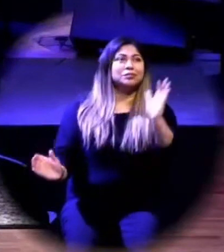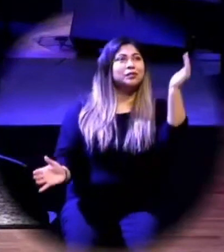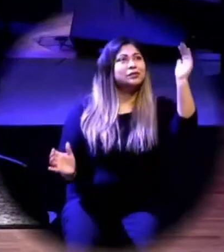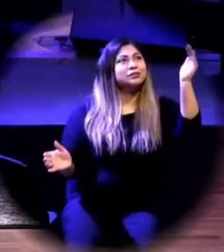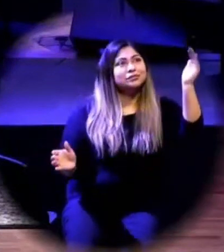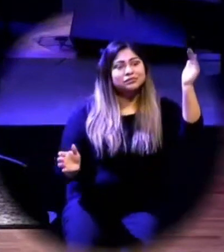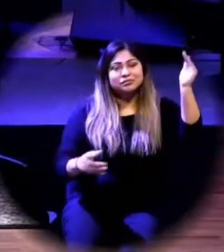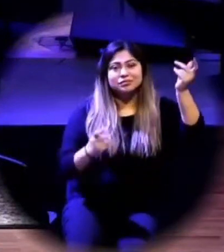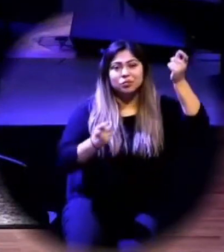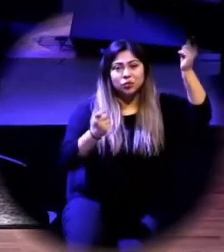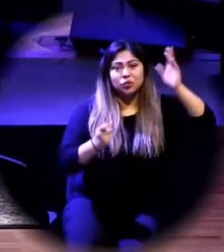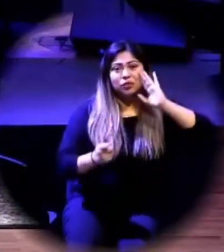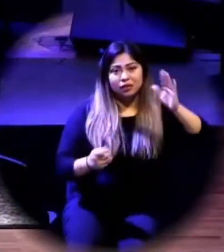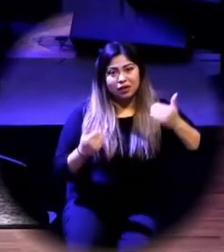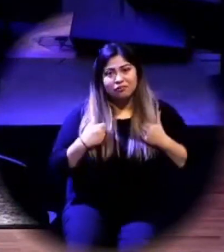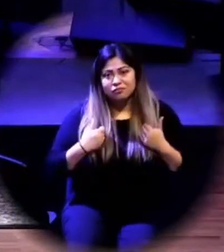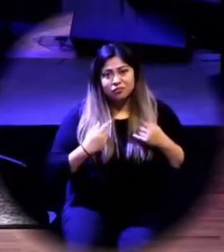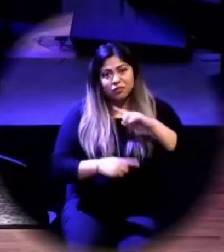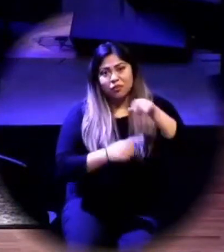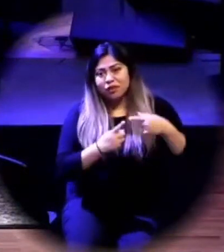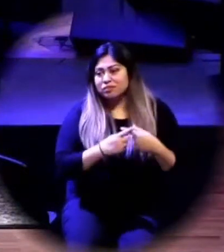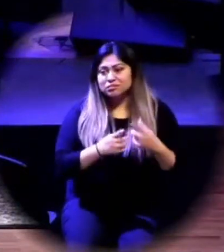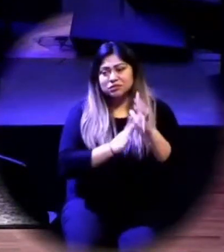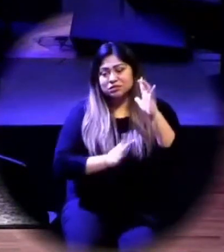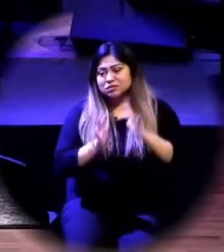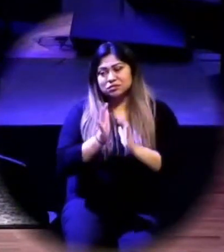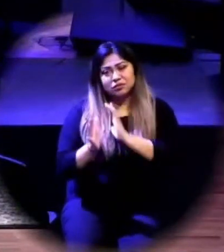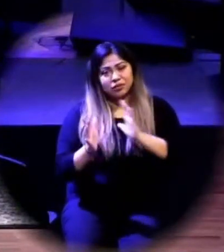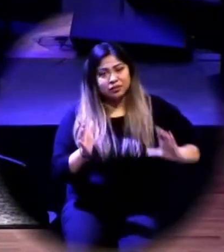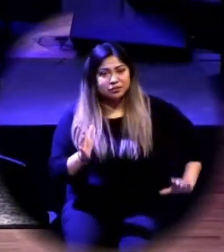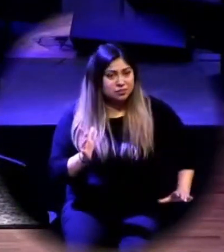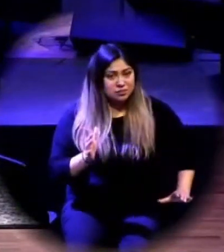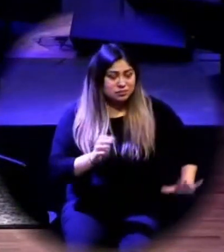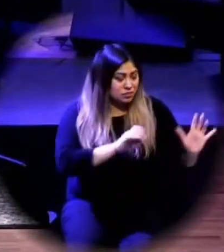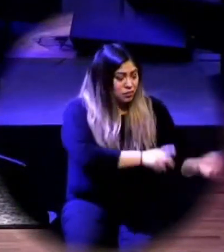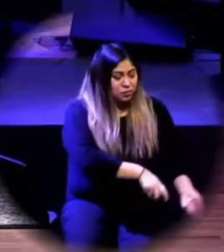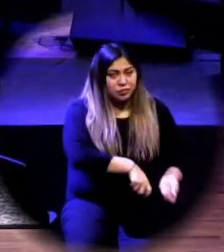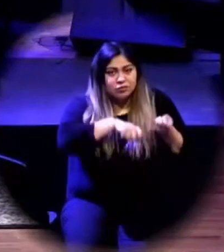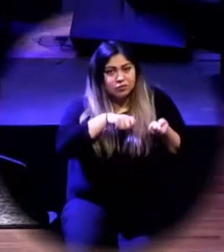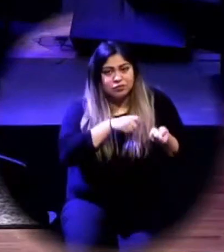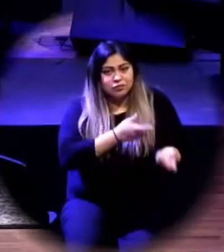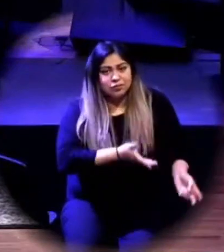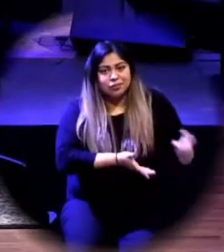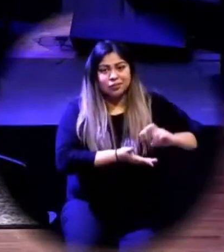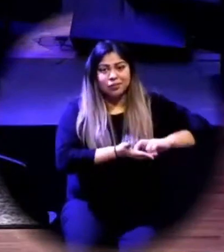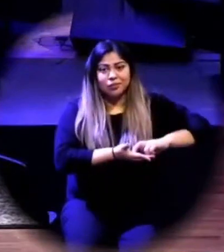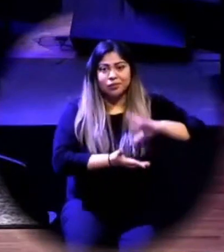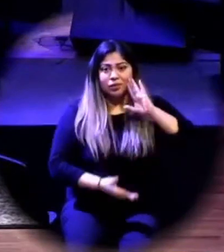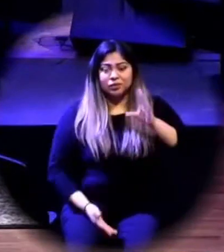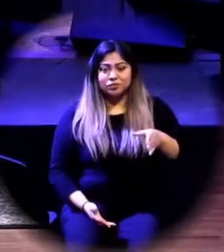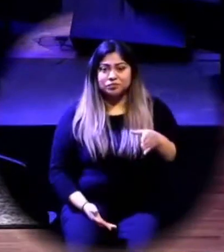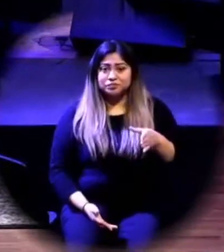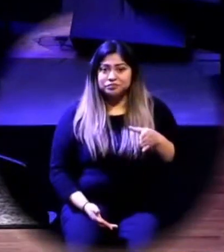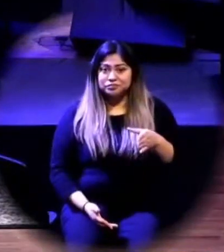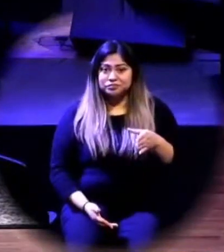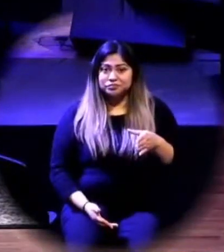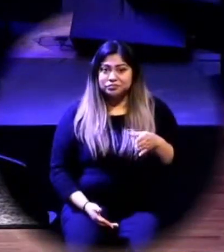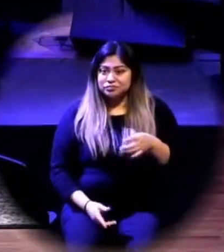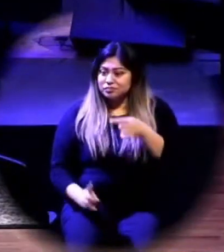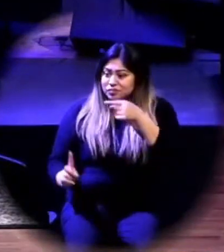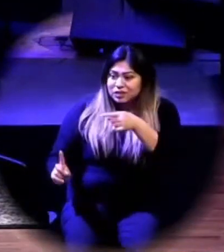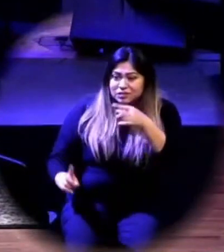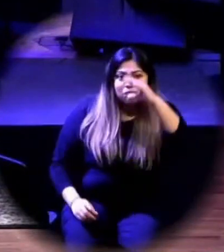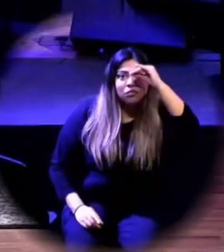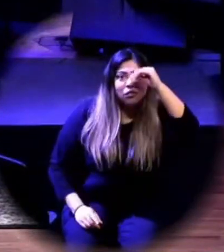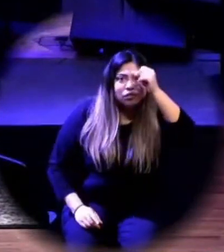have when Christ raises us from the dead. I mean, this boy sat up talking,